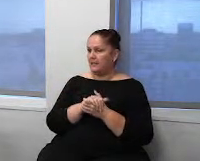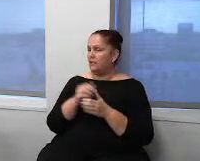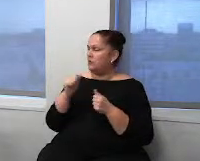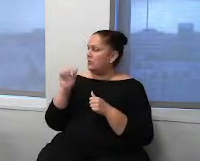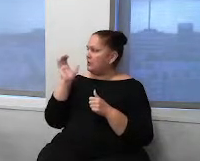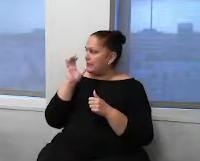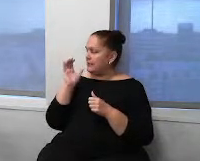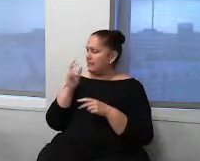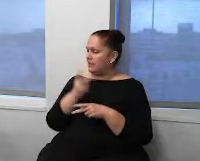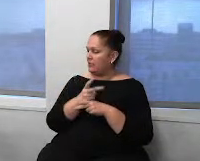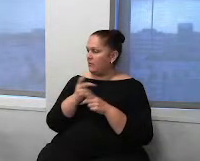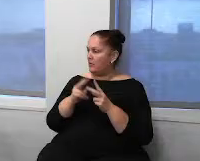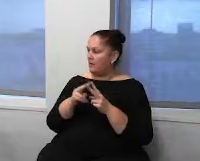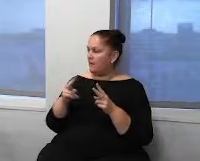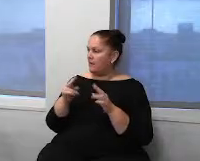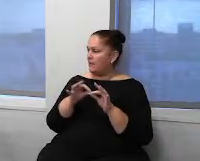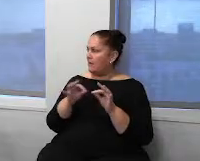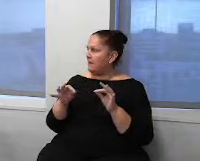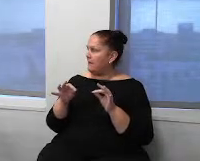Yes.